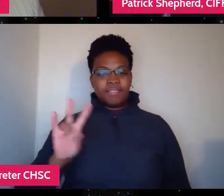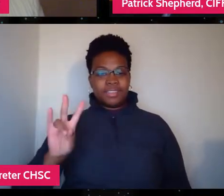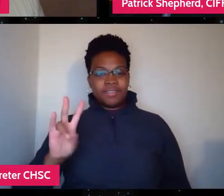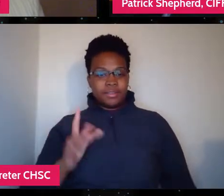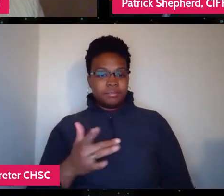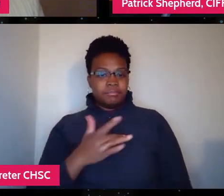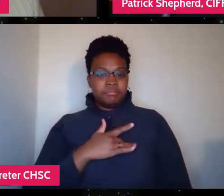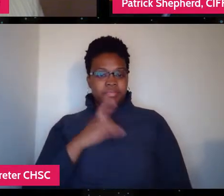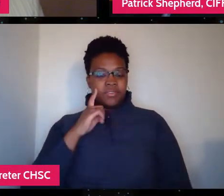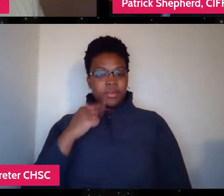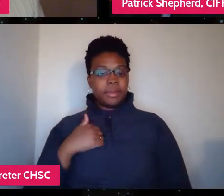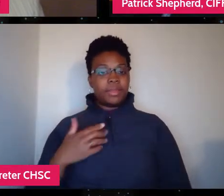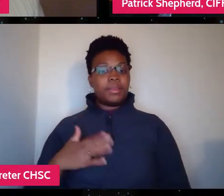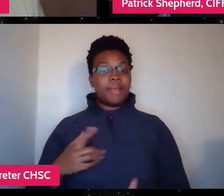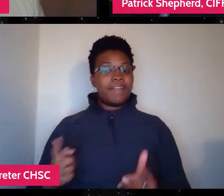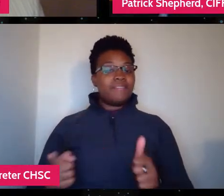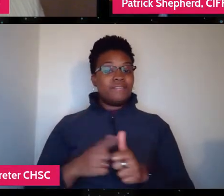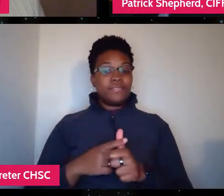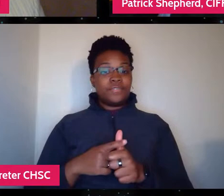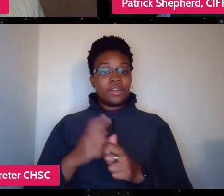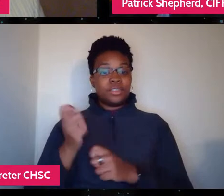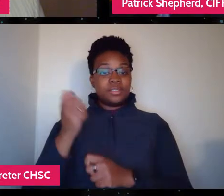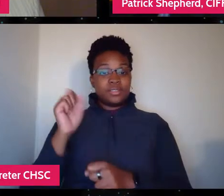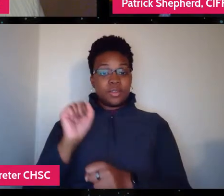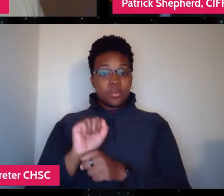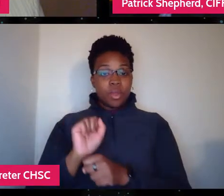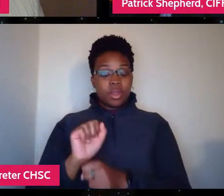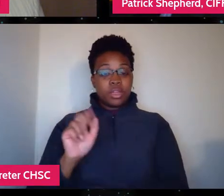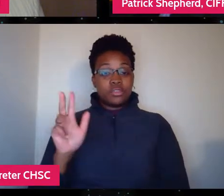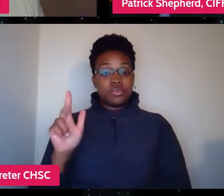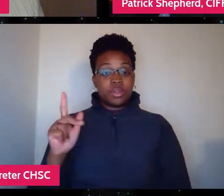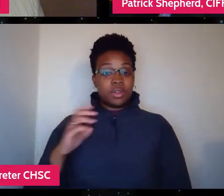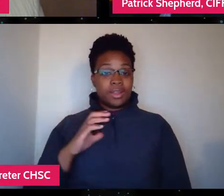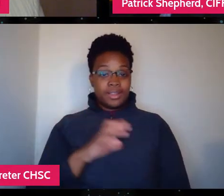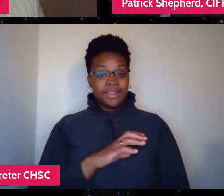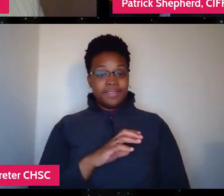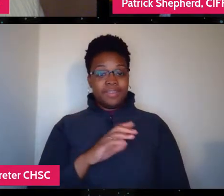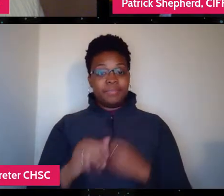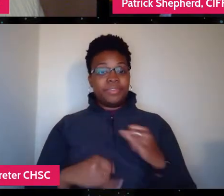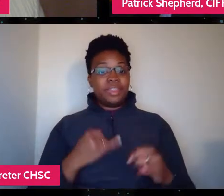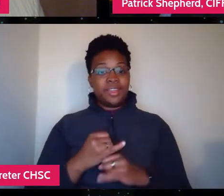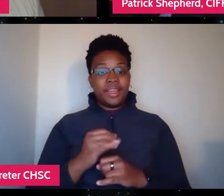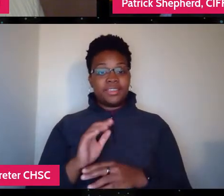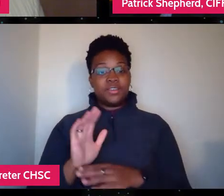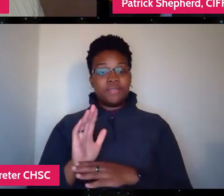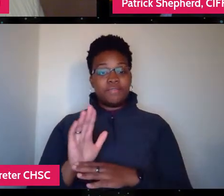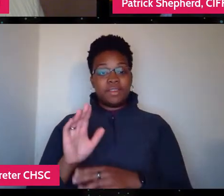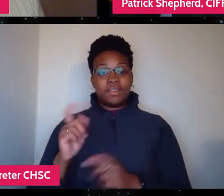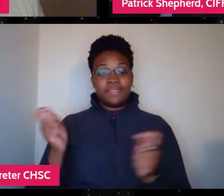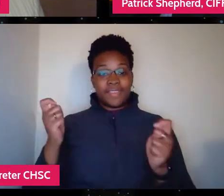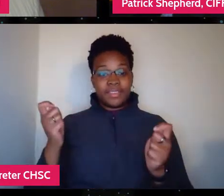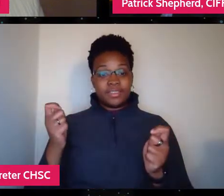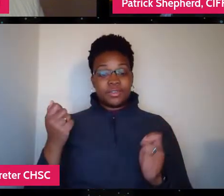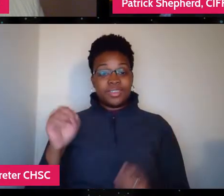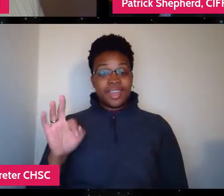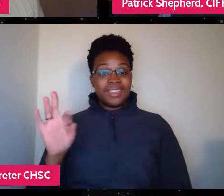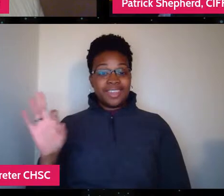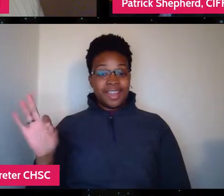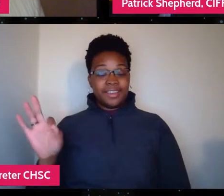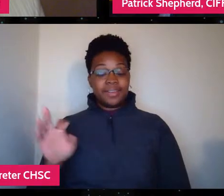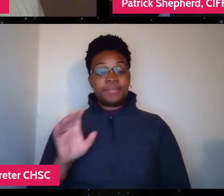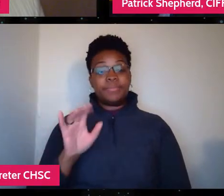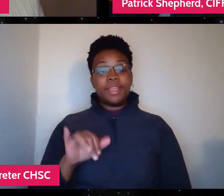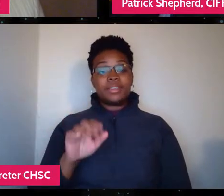My first festival working was the 23rd Cleveland International Film Festival in 1999, and that's when Edge of